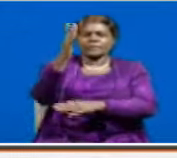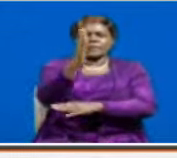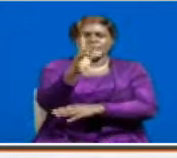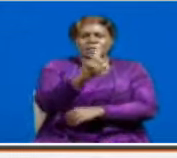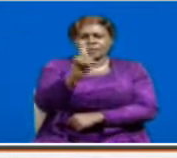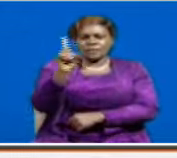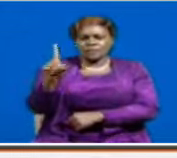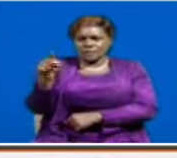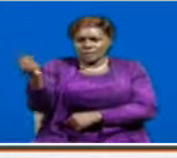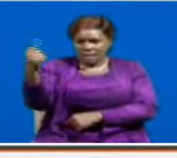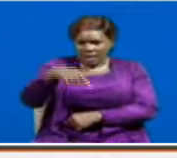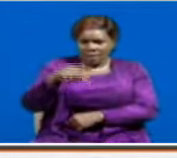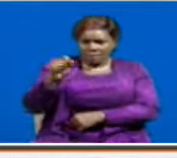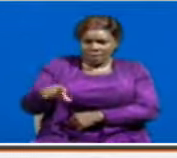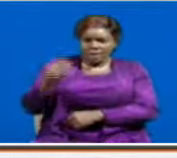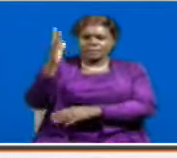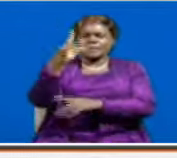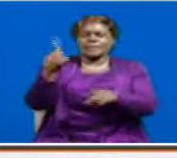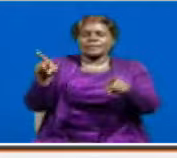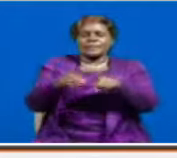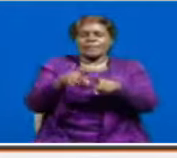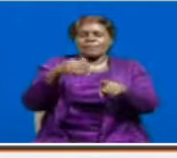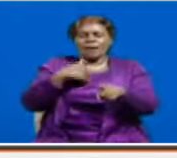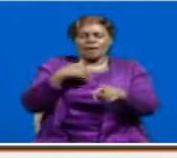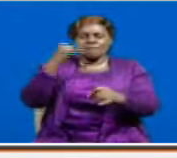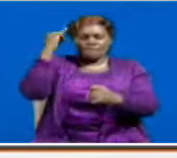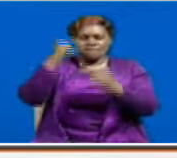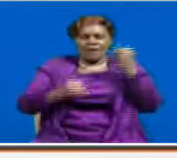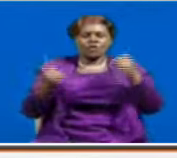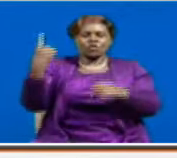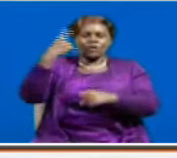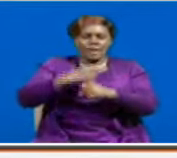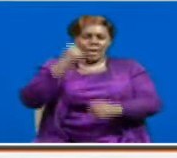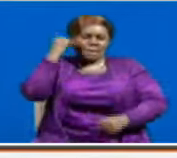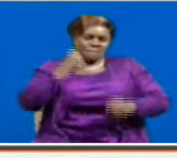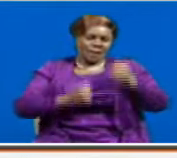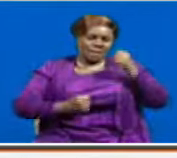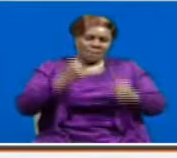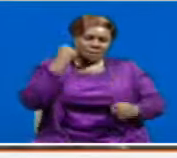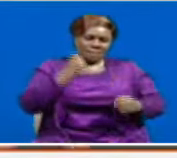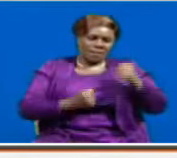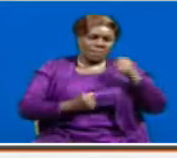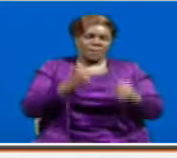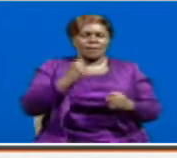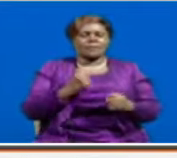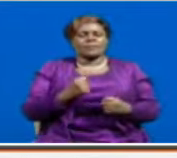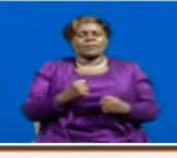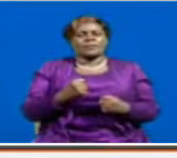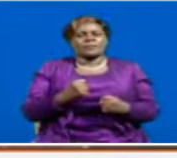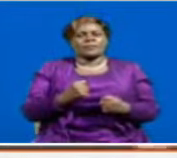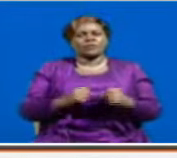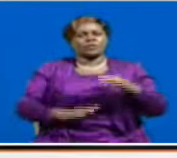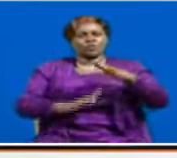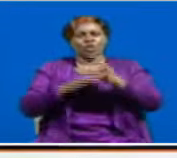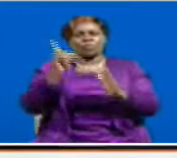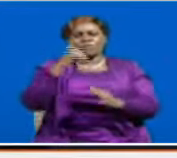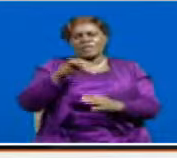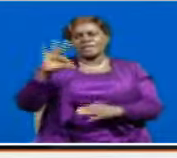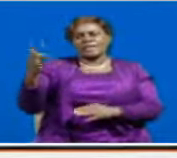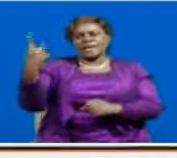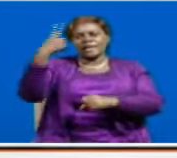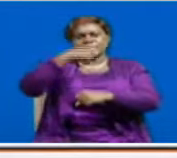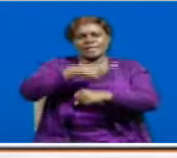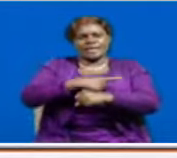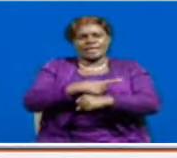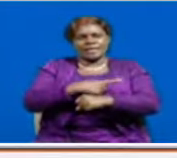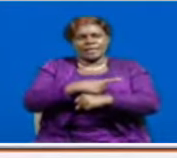kila mtu akuja apande miti, alafu pia tuko na ile siku ya marathon itself ambayo itakuja kuwa ndio culmination na itaishia hiyo siku na